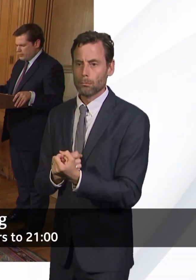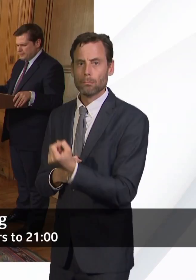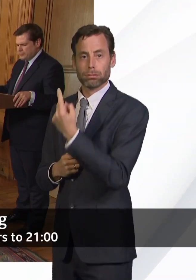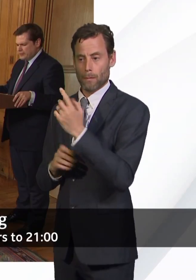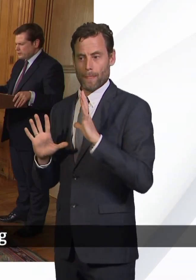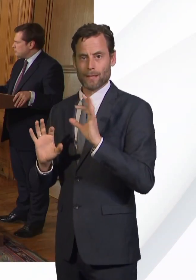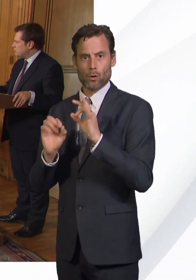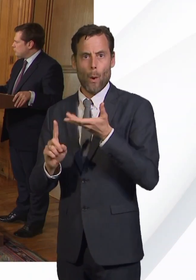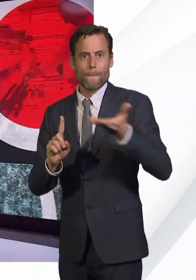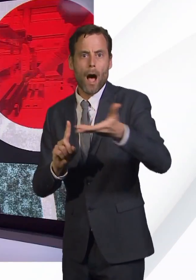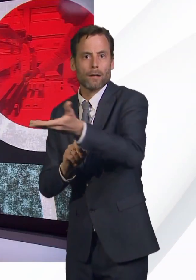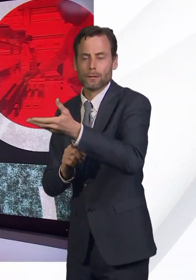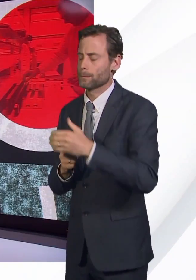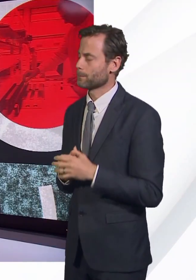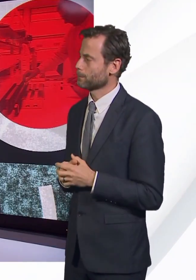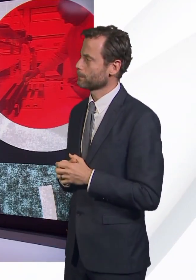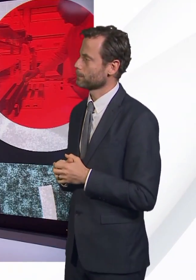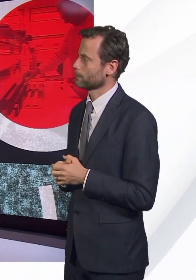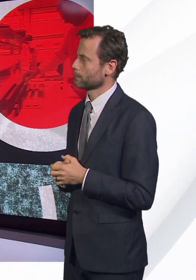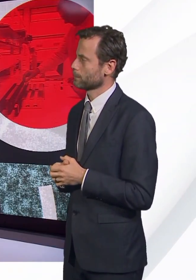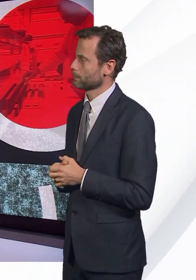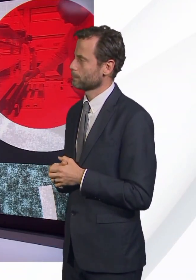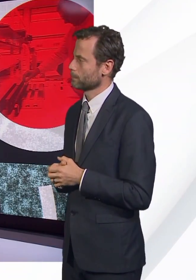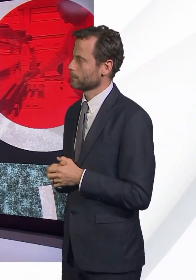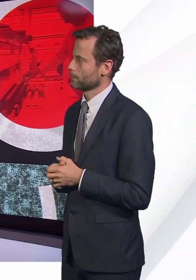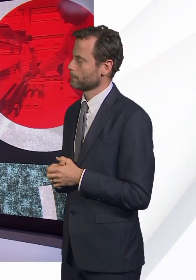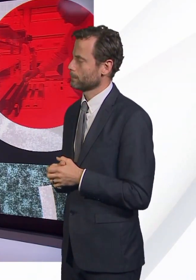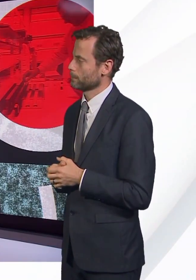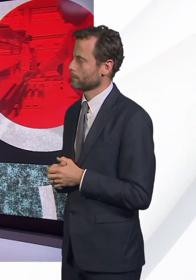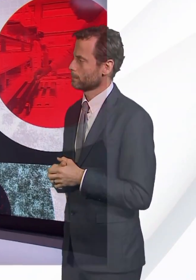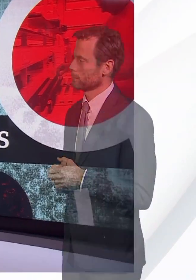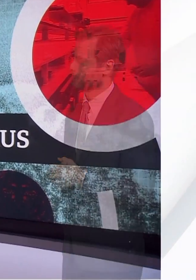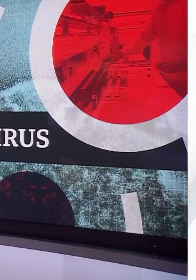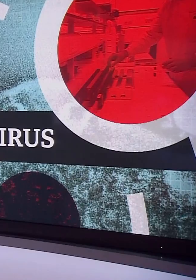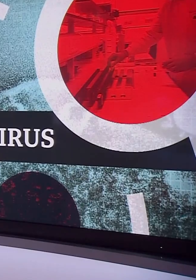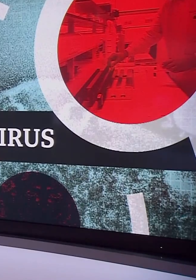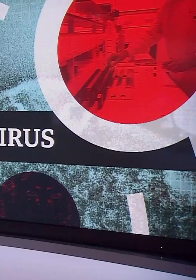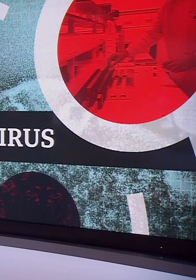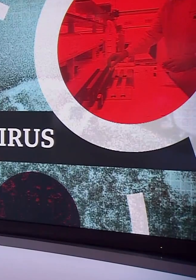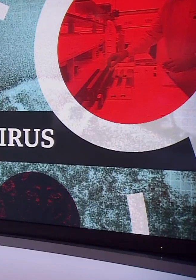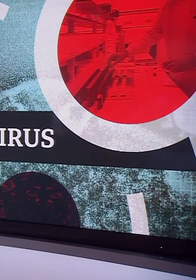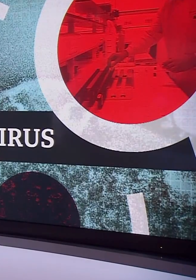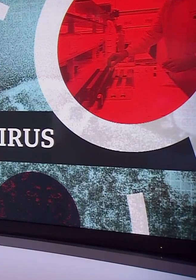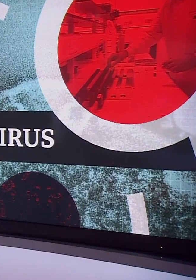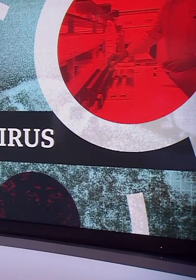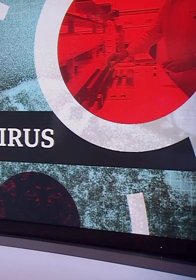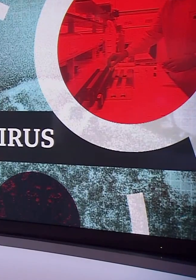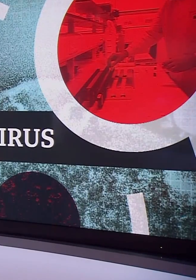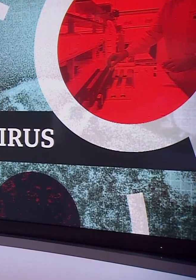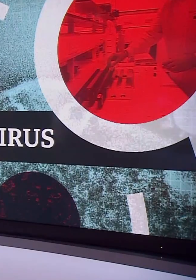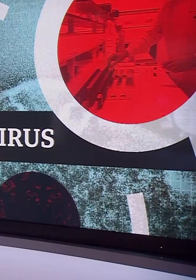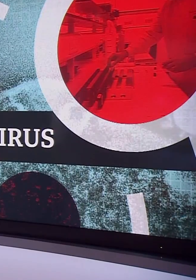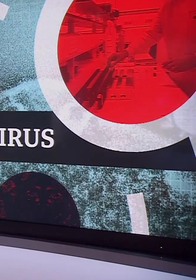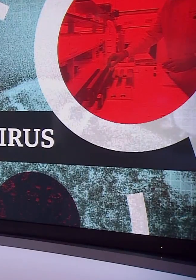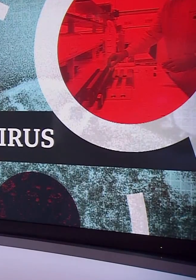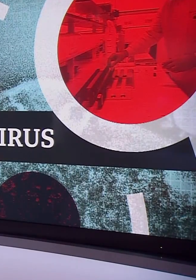Jenny Harries there. We're going to leave the daily briefing with Jenny Harries and Robert Jenrick. In a moment, it's the BBC News at 6 with George Allagher.